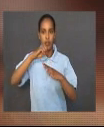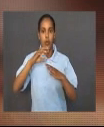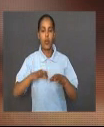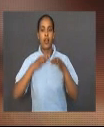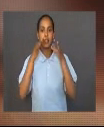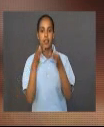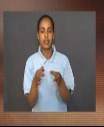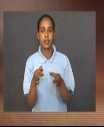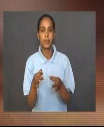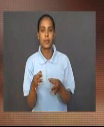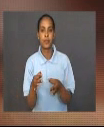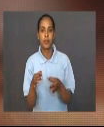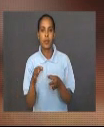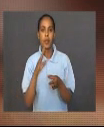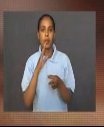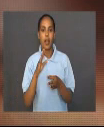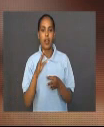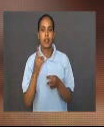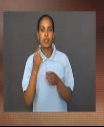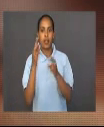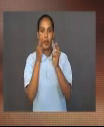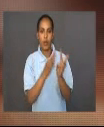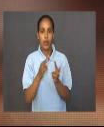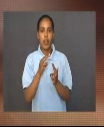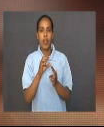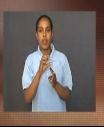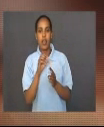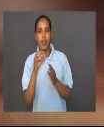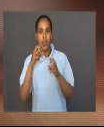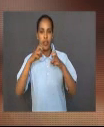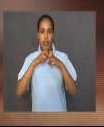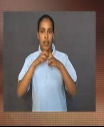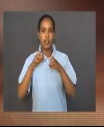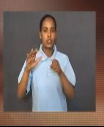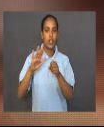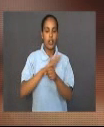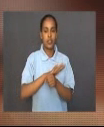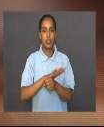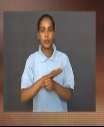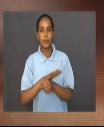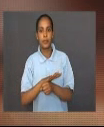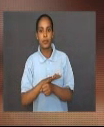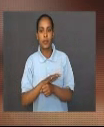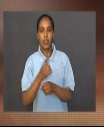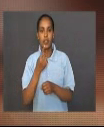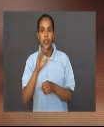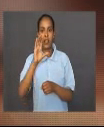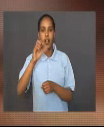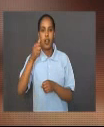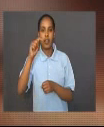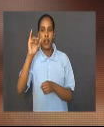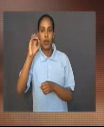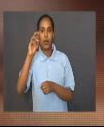conductor by way of an electrical charge, the